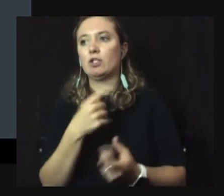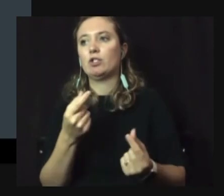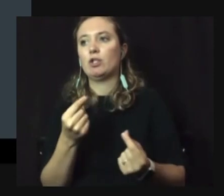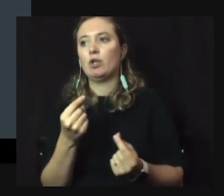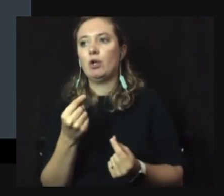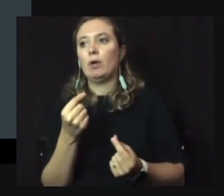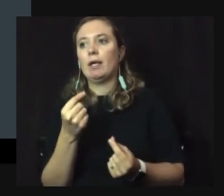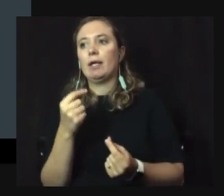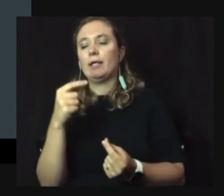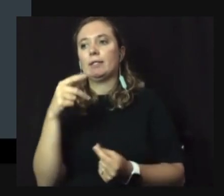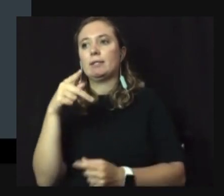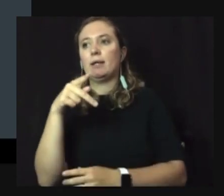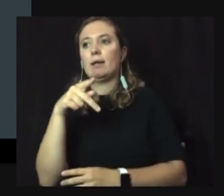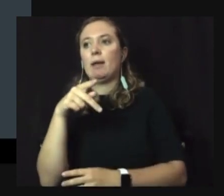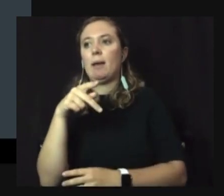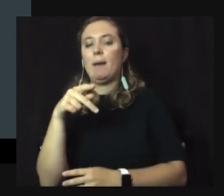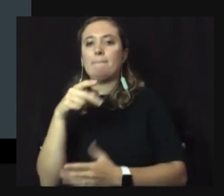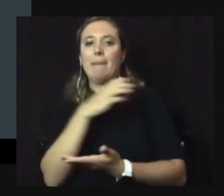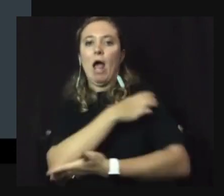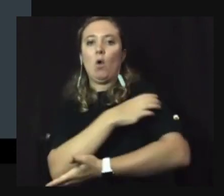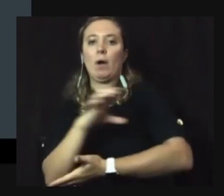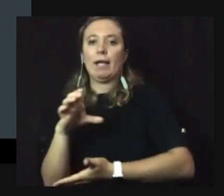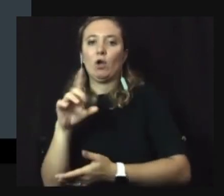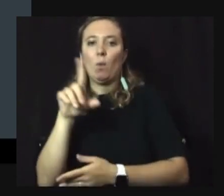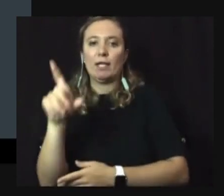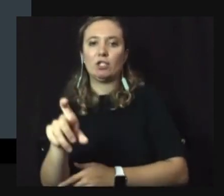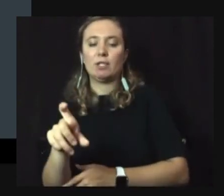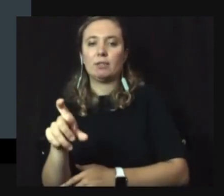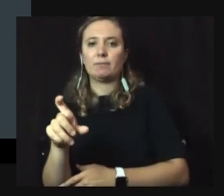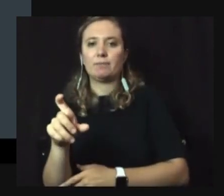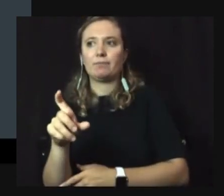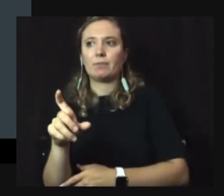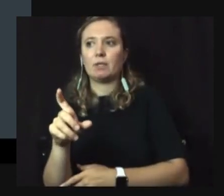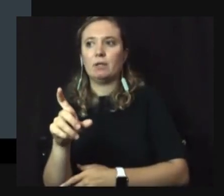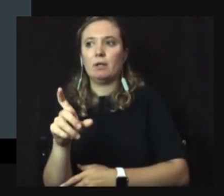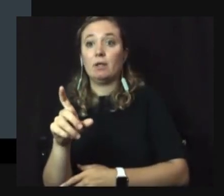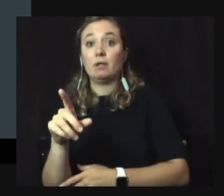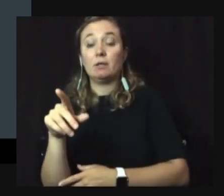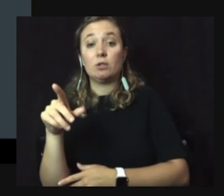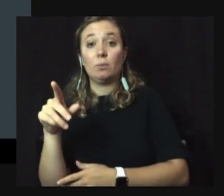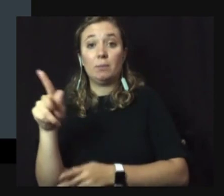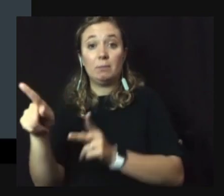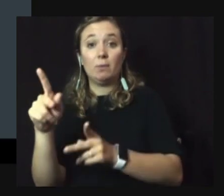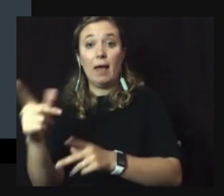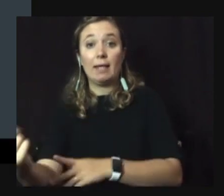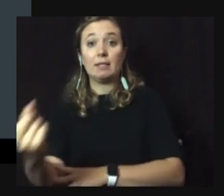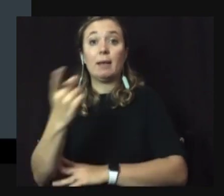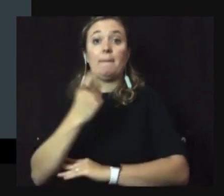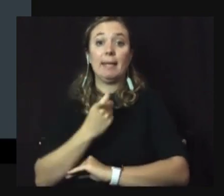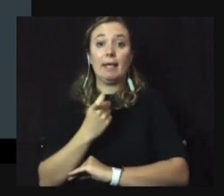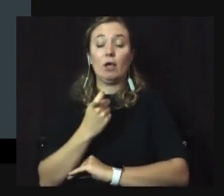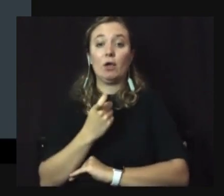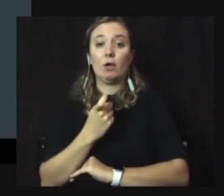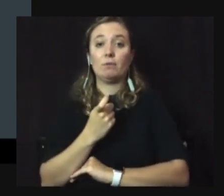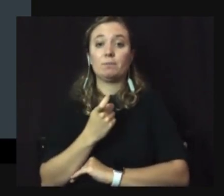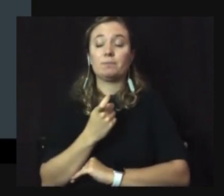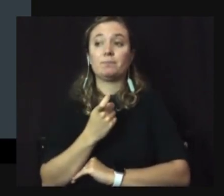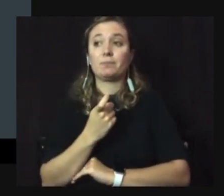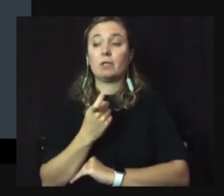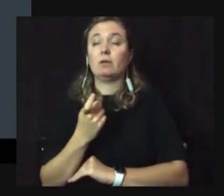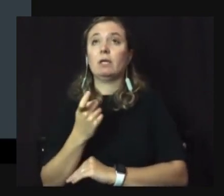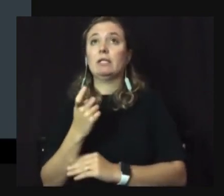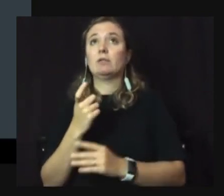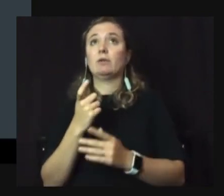questions. And asking me a question helps me to go from noticing